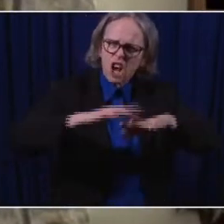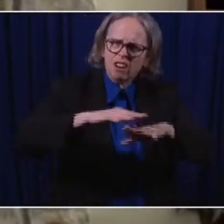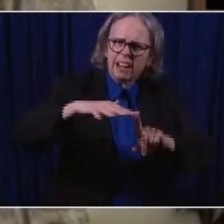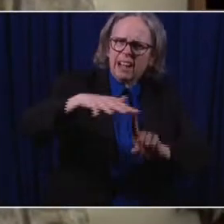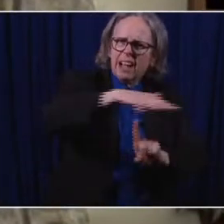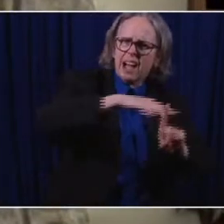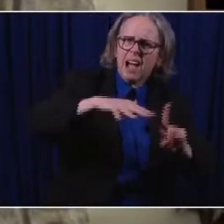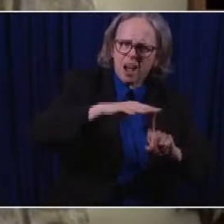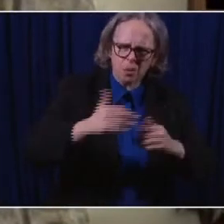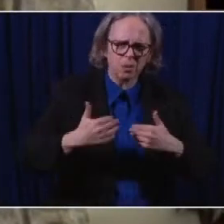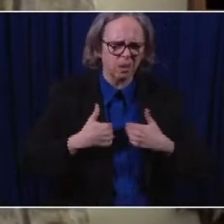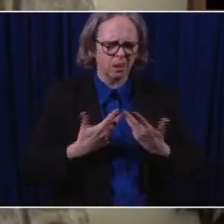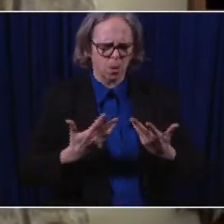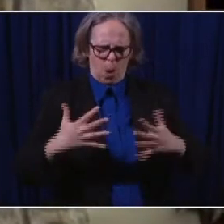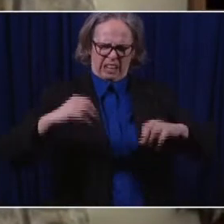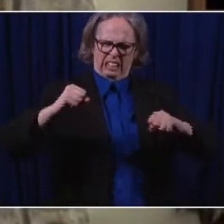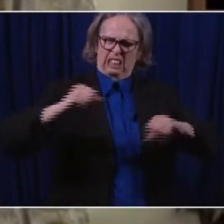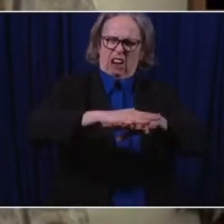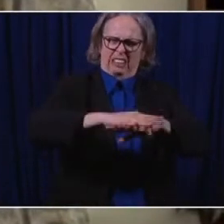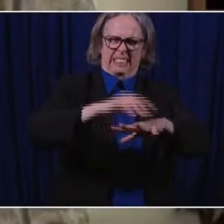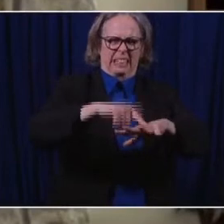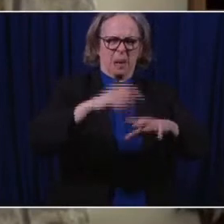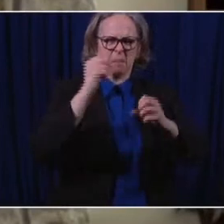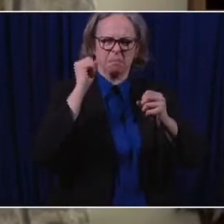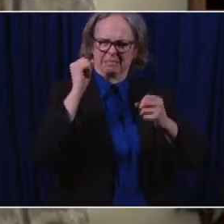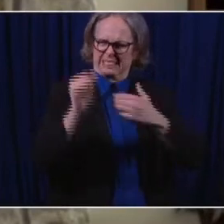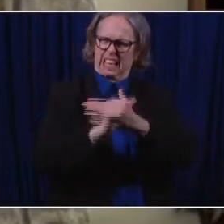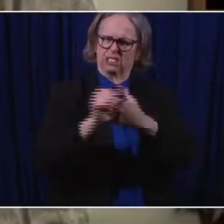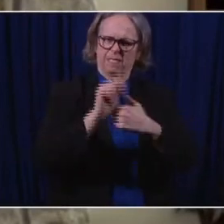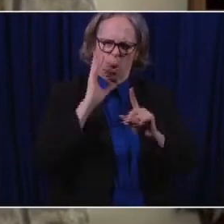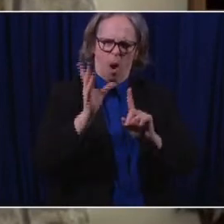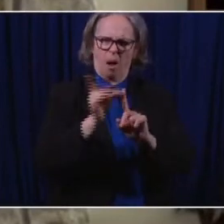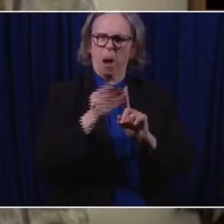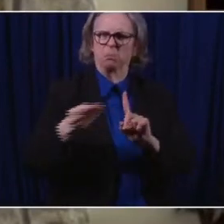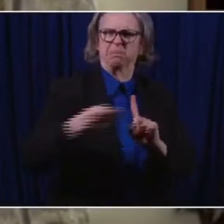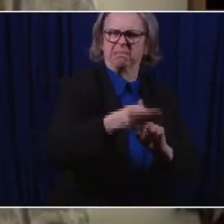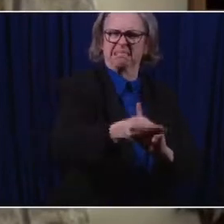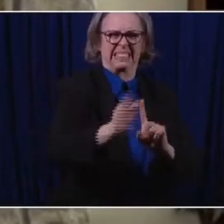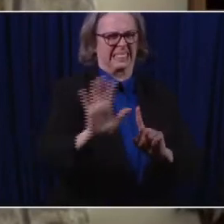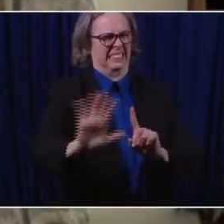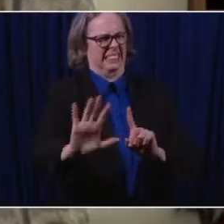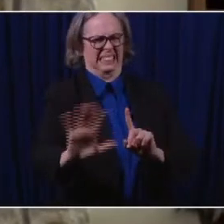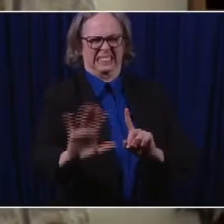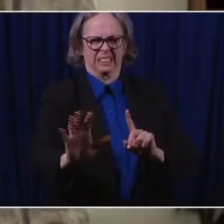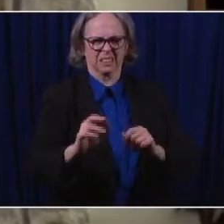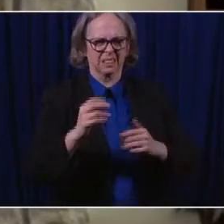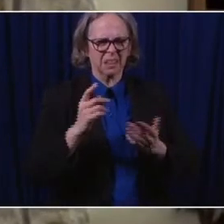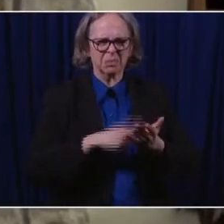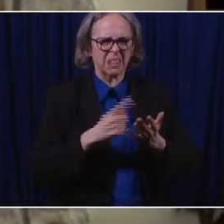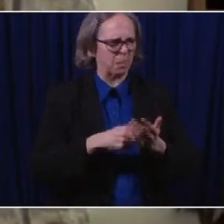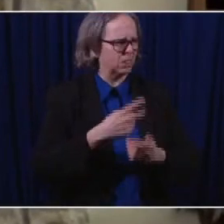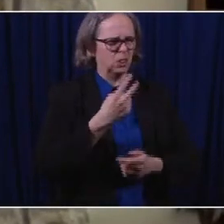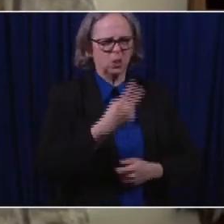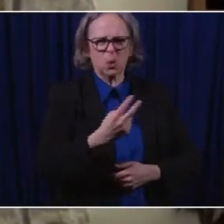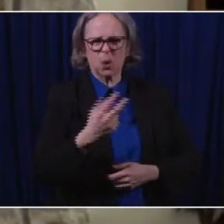Some of those congregate care settings are 2 people, 3 people, 4 people,